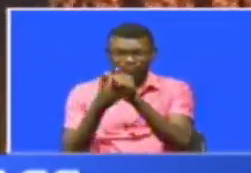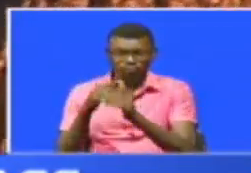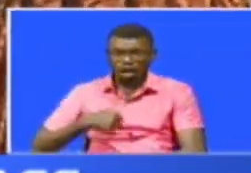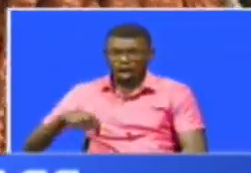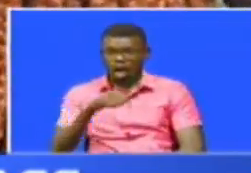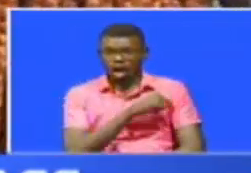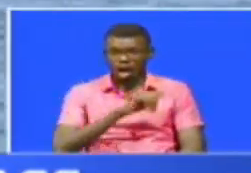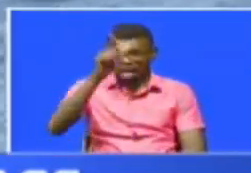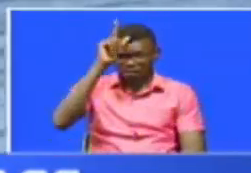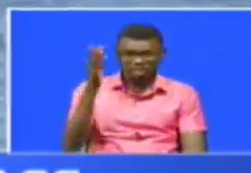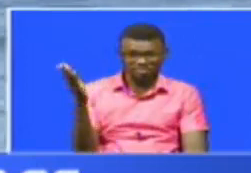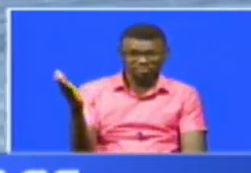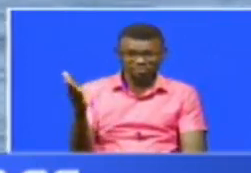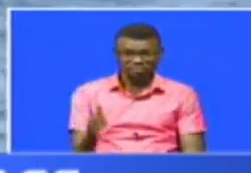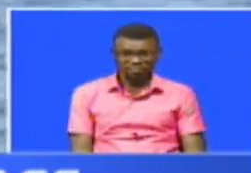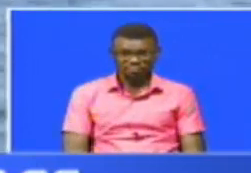village turned island.